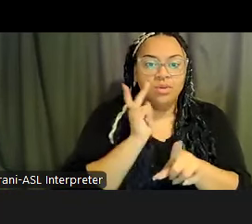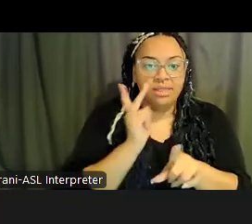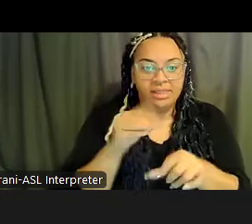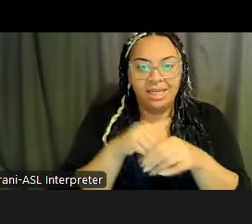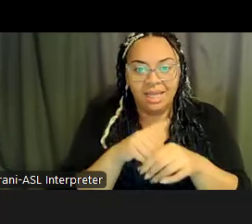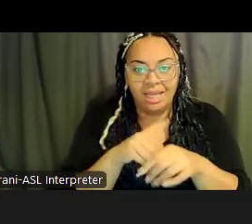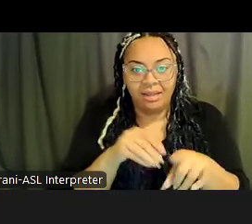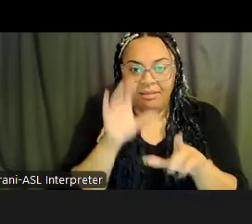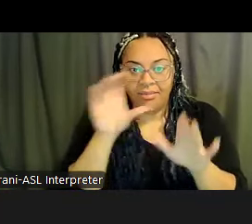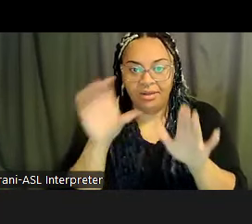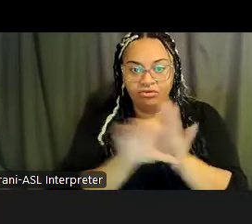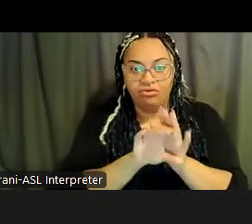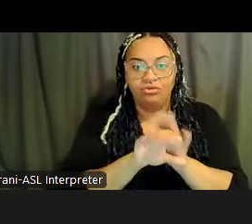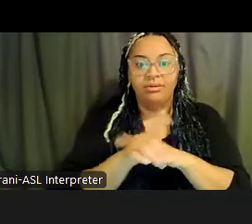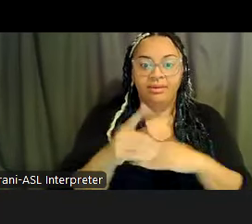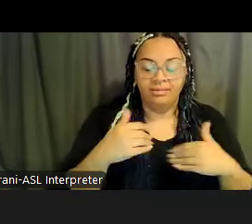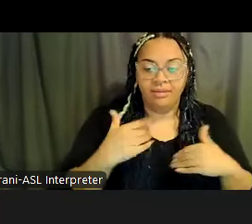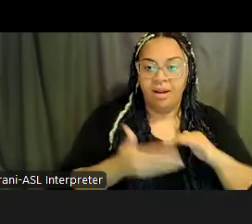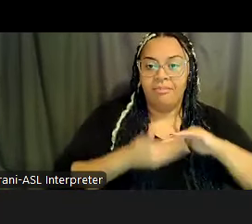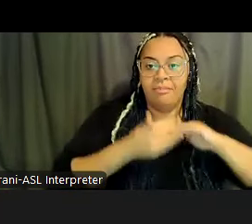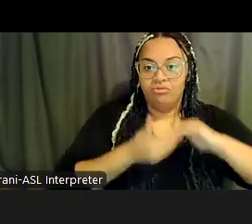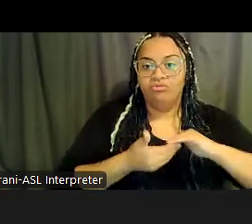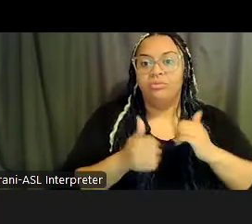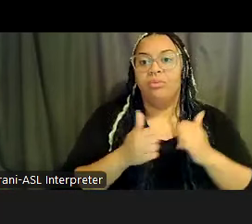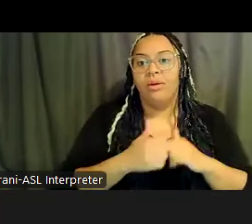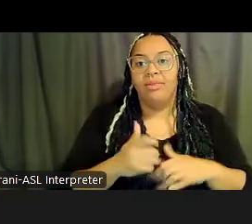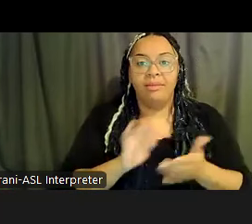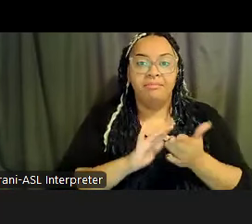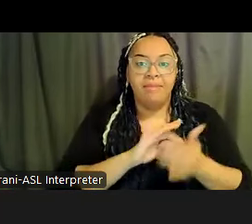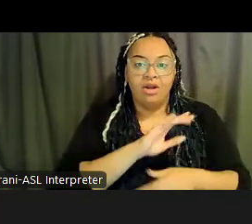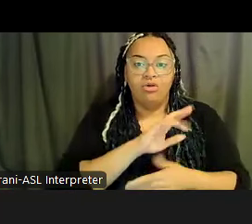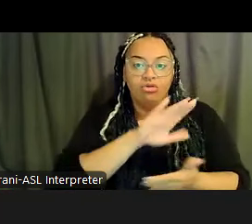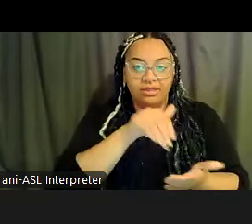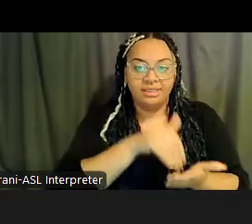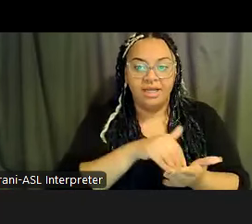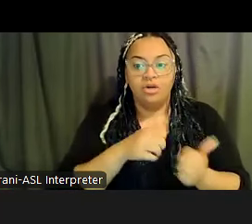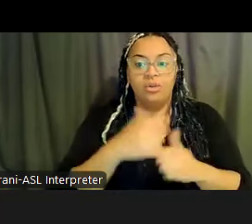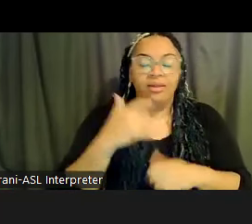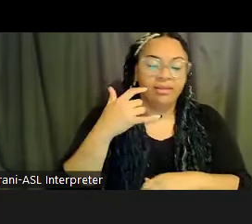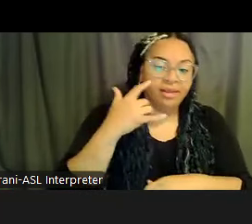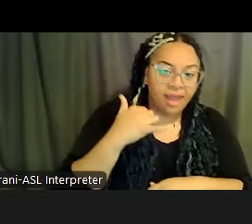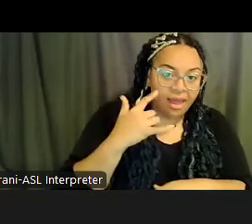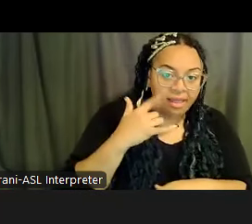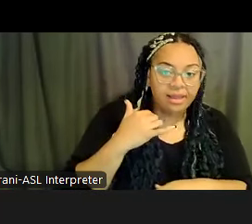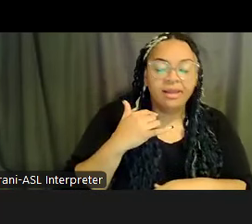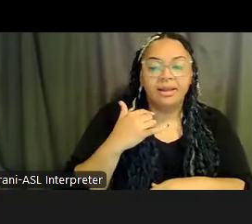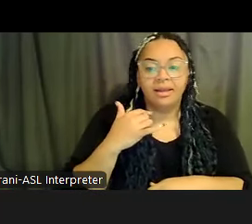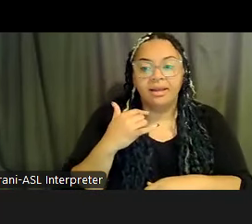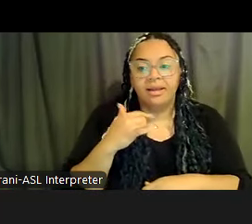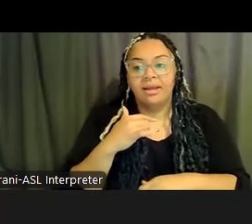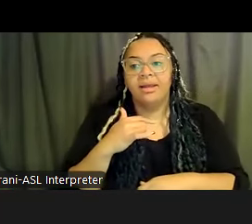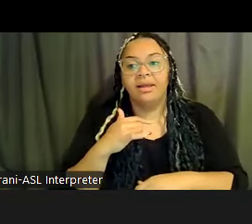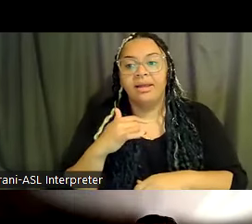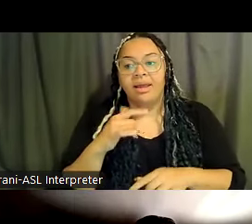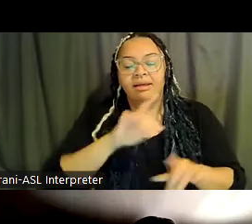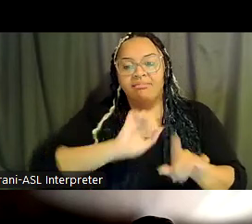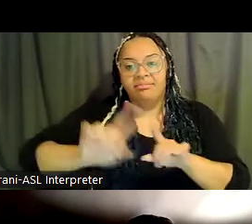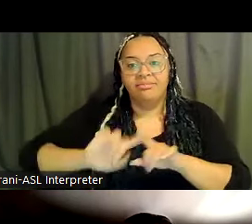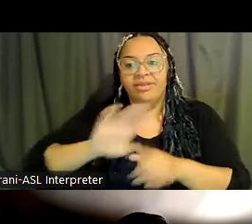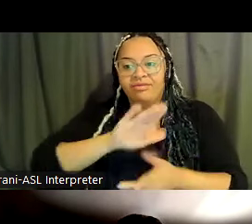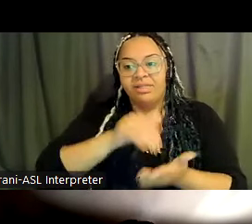picture. And this has been a partnership with Medical Center, with Kelly and the Vet Center to promote